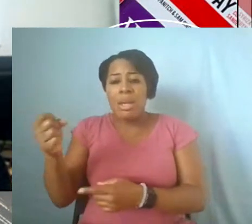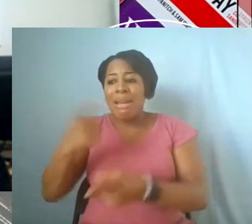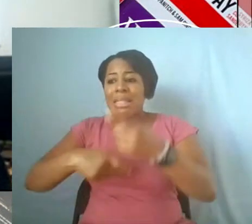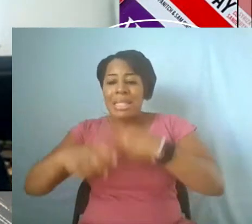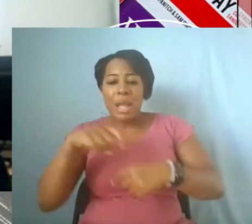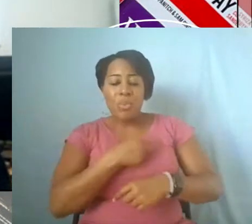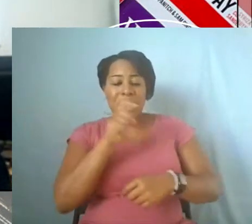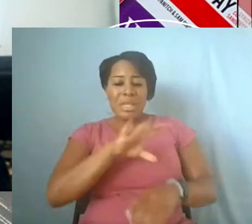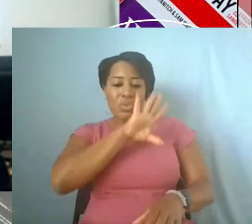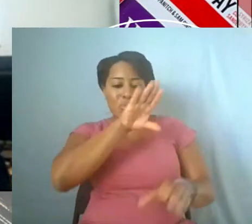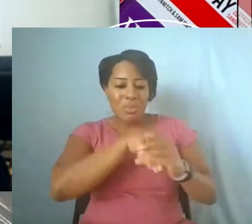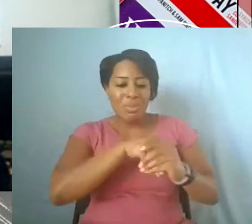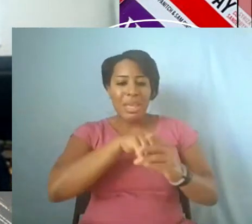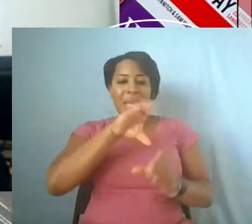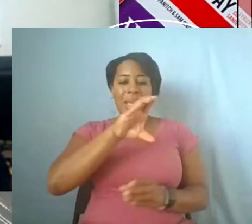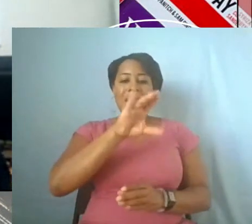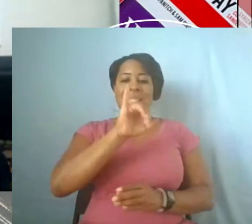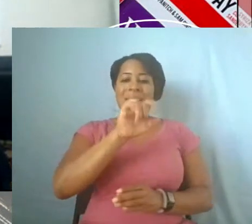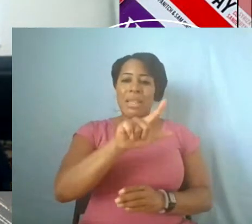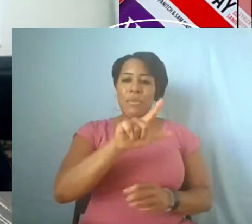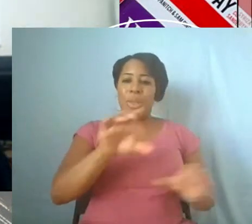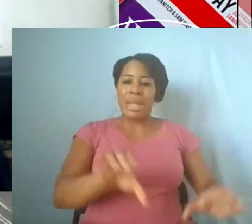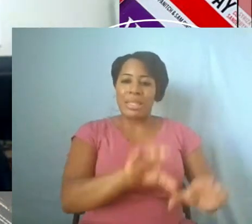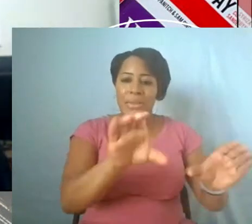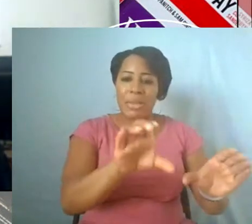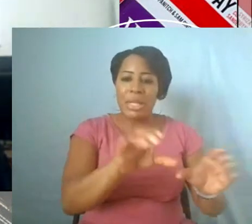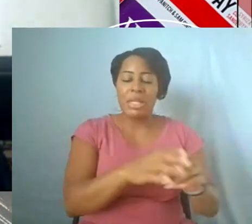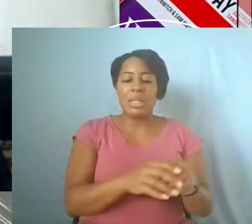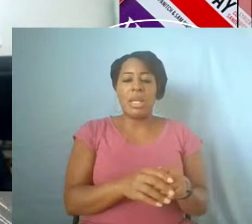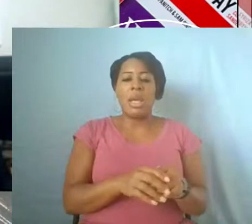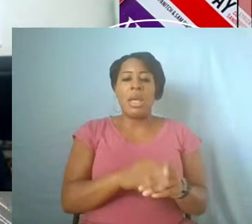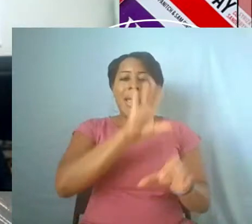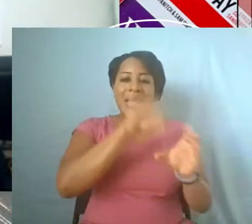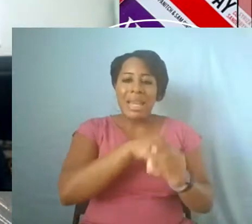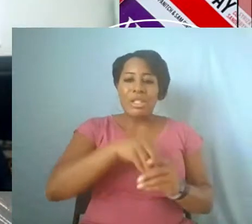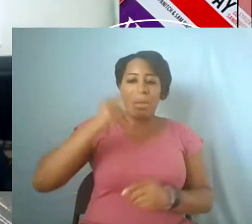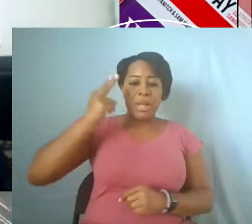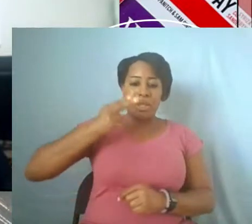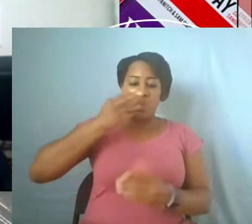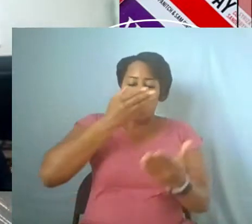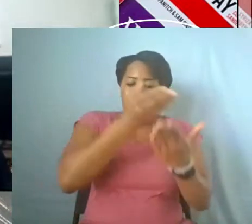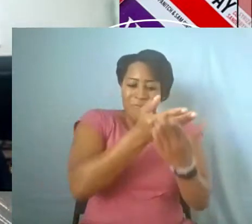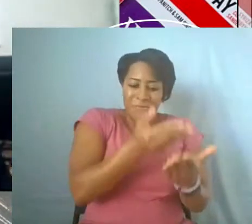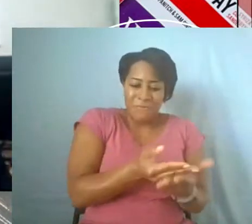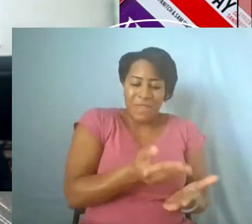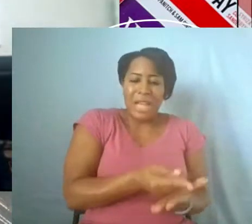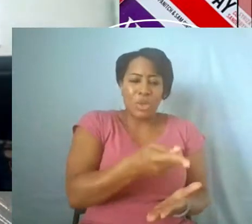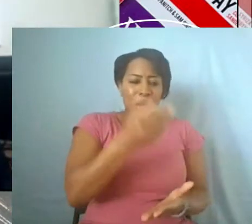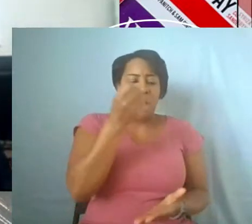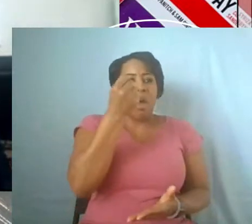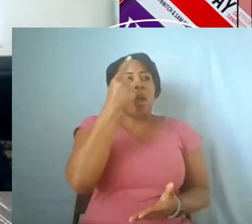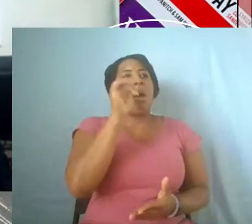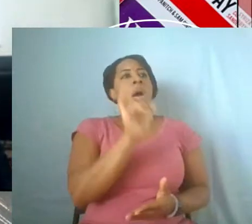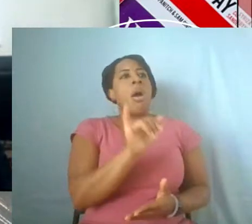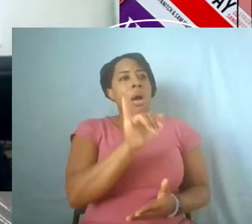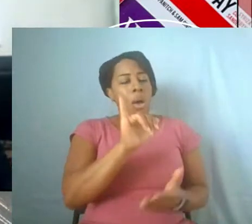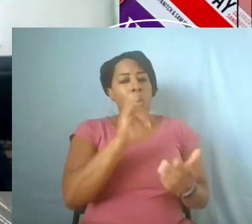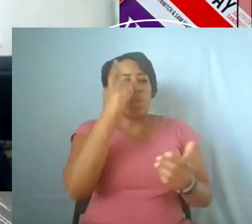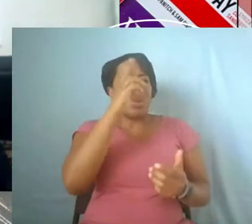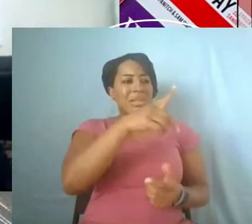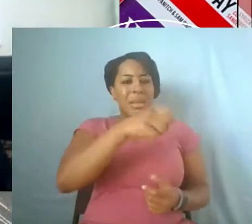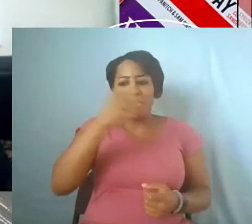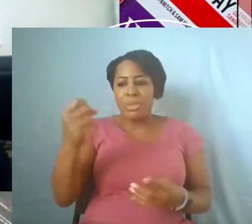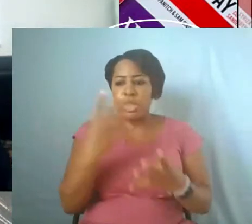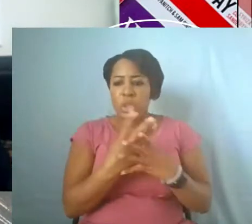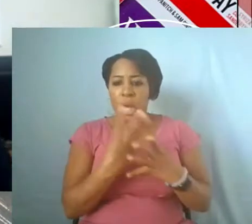activities, if we engage them in historical facts to know how they got there and what this is constructed, if we teach them who